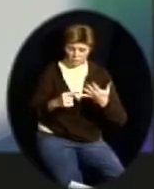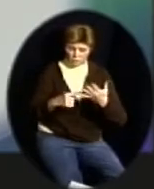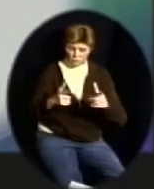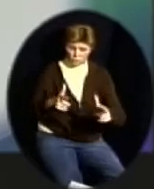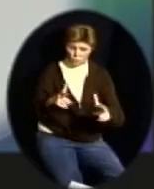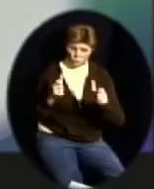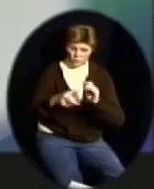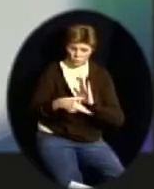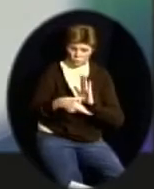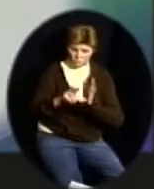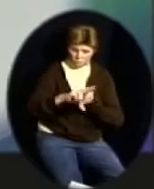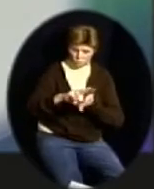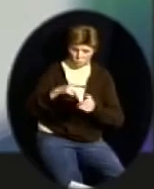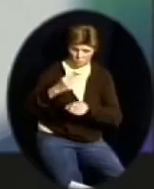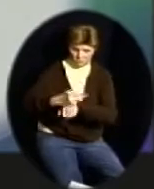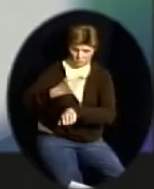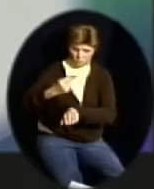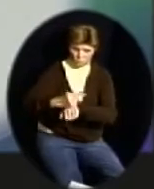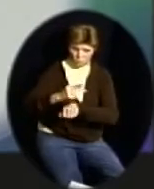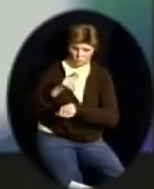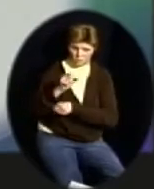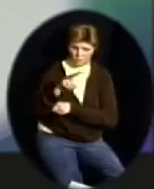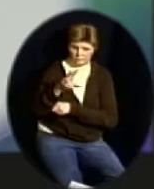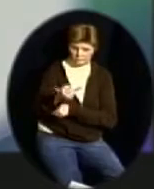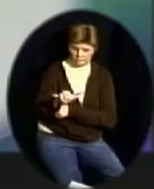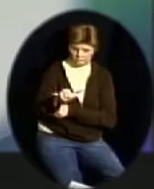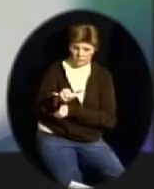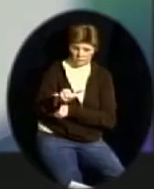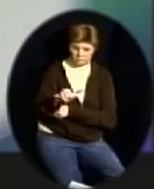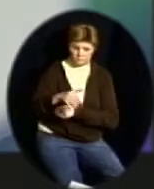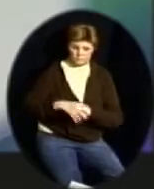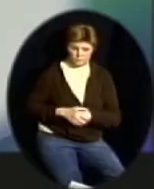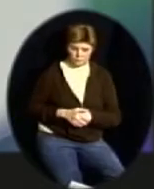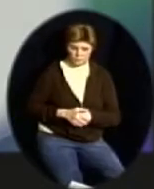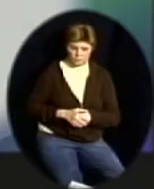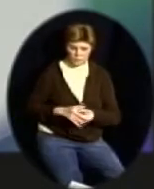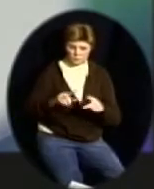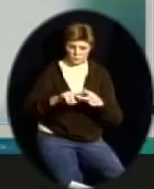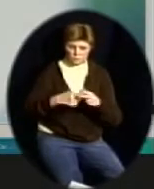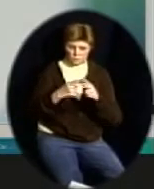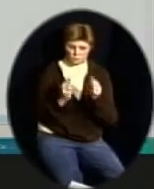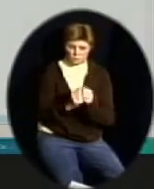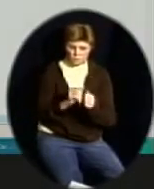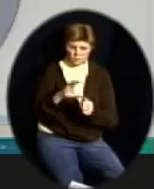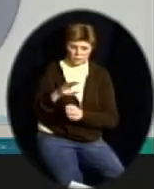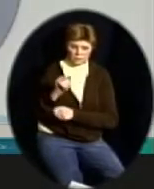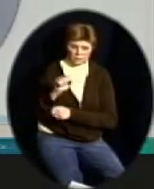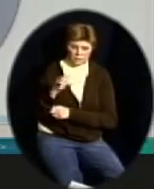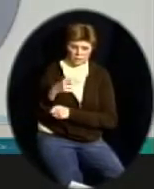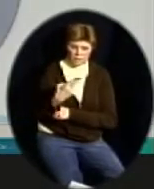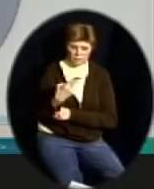where we've been and where we might like to be. So starting with cash balances.